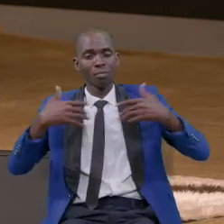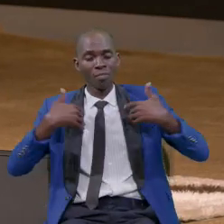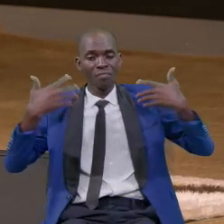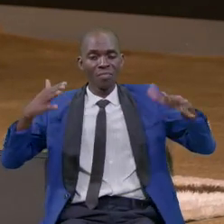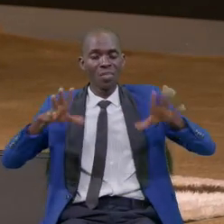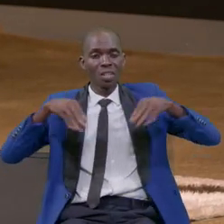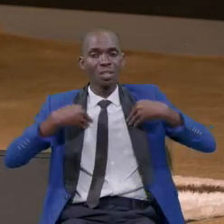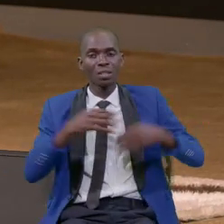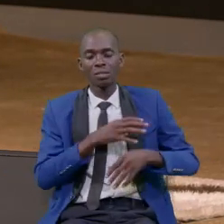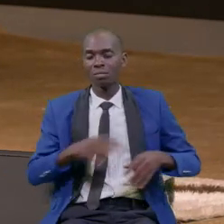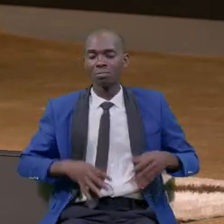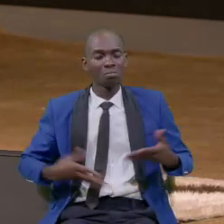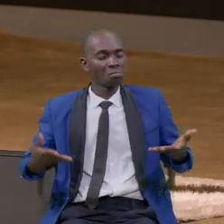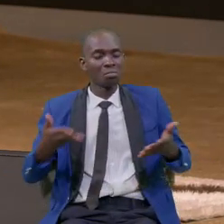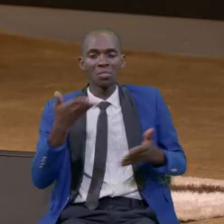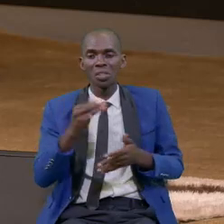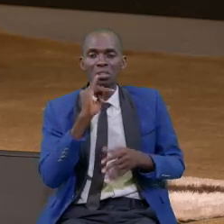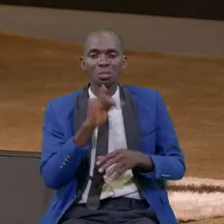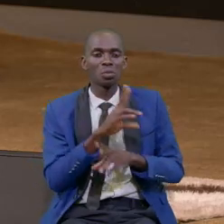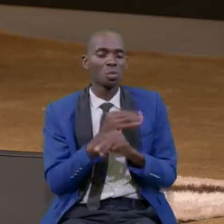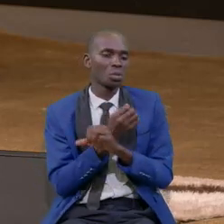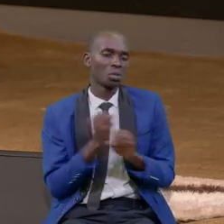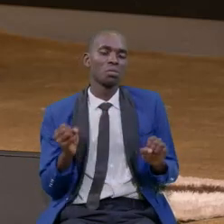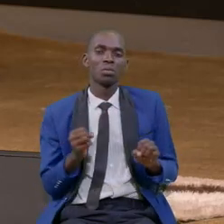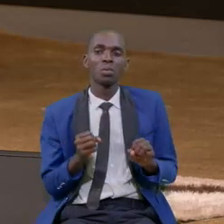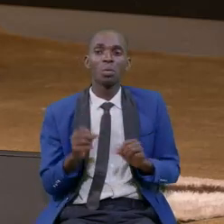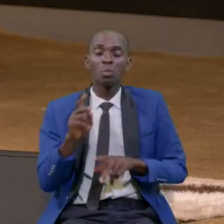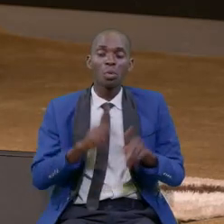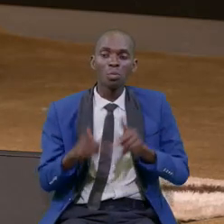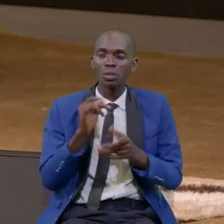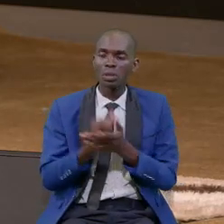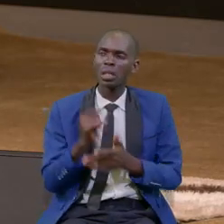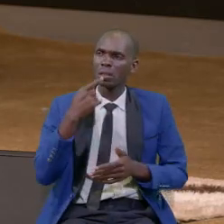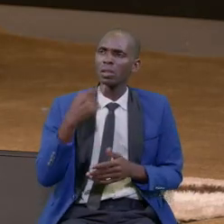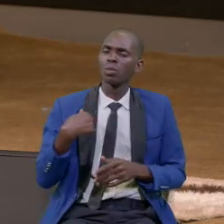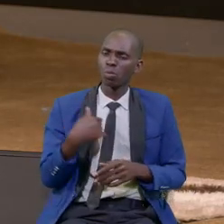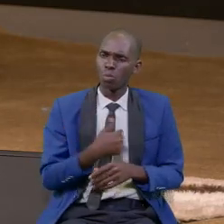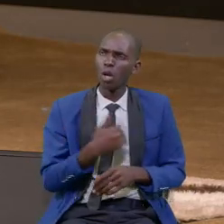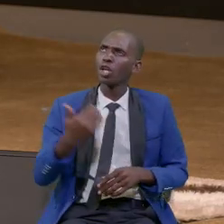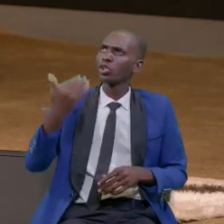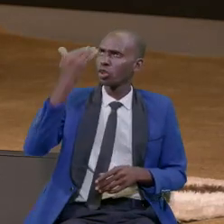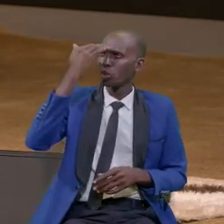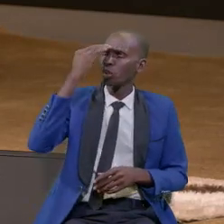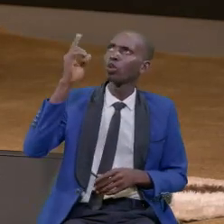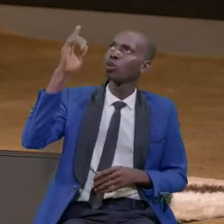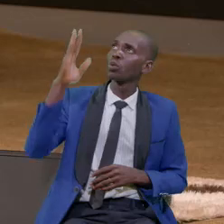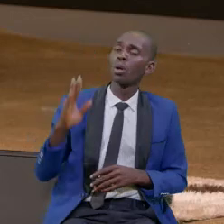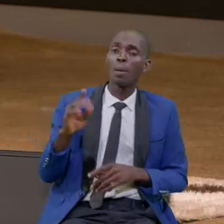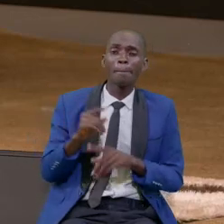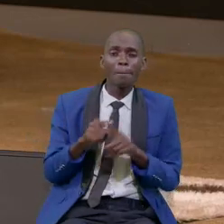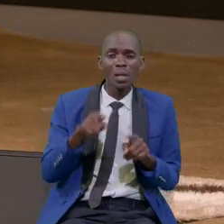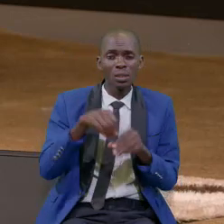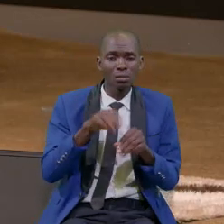that they know him, they know God, but in works they deny